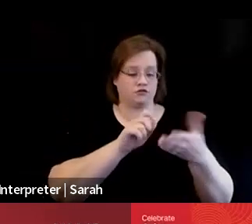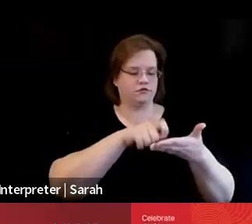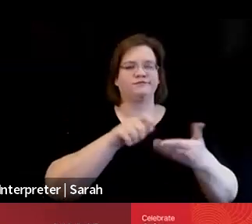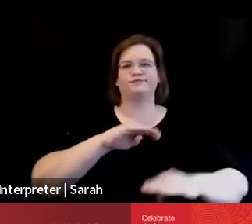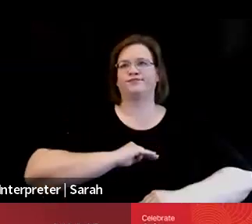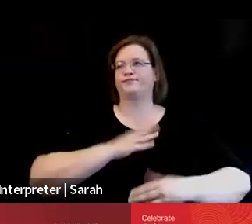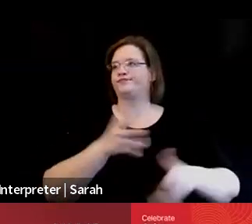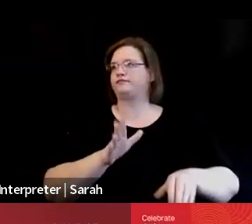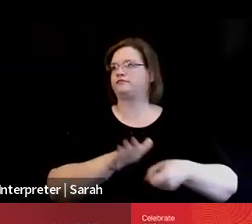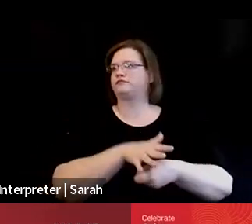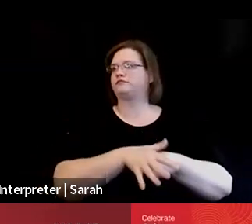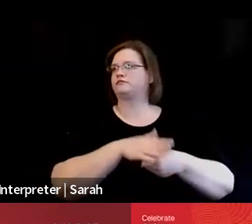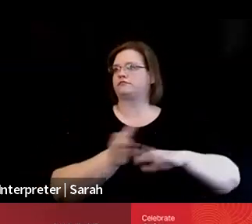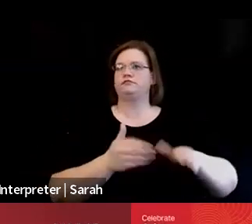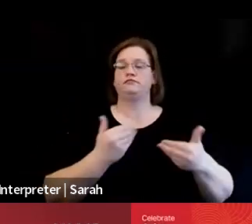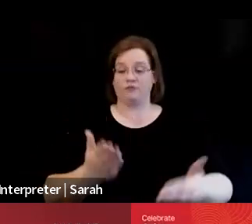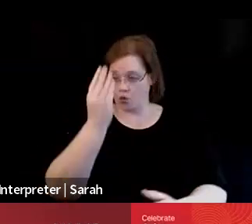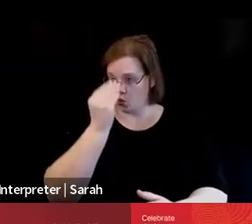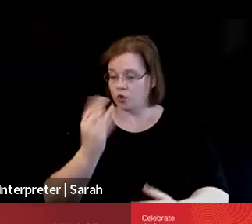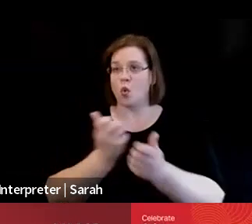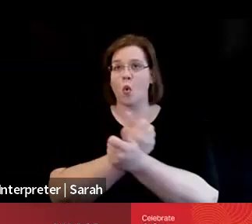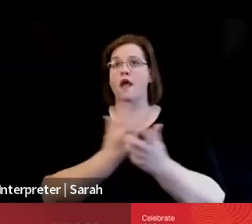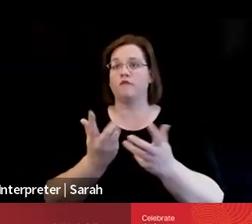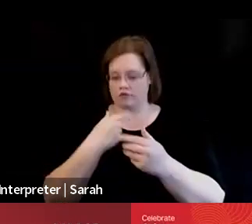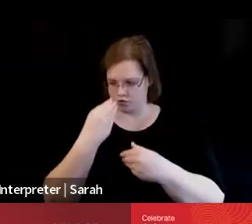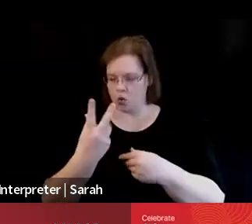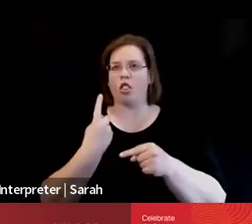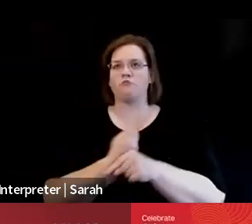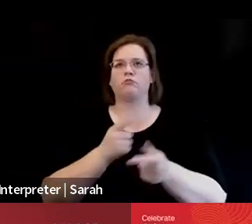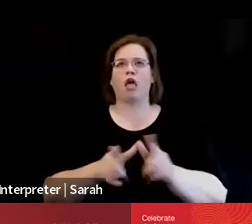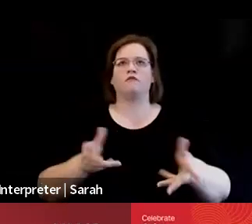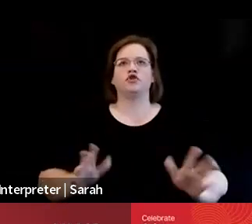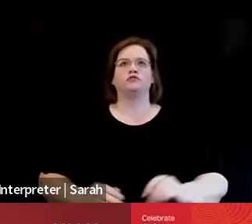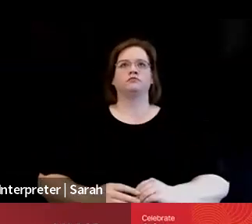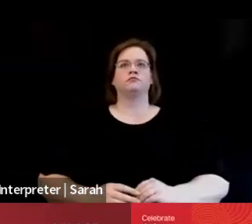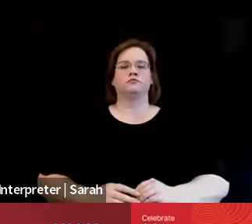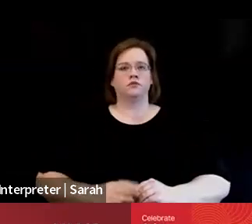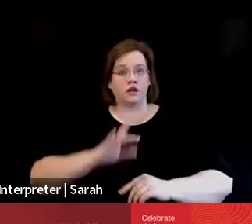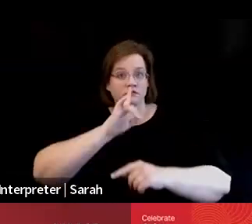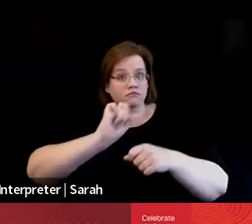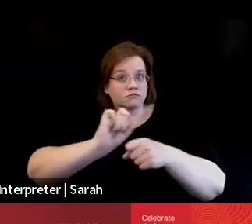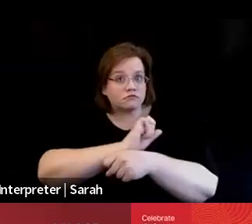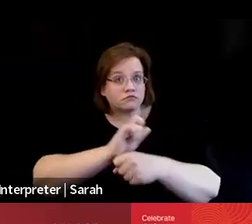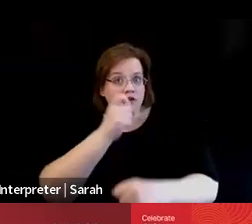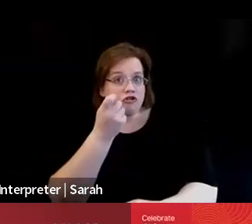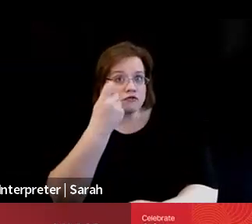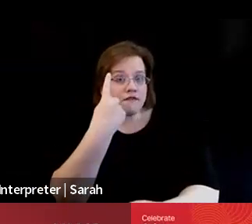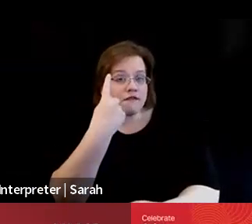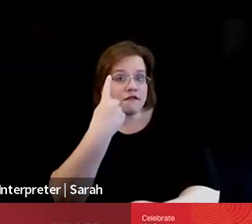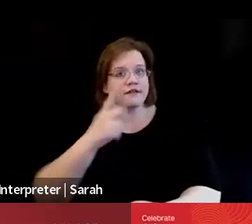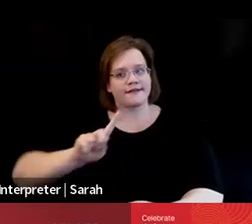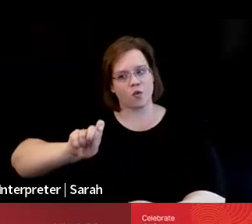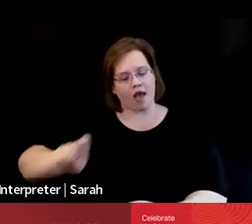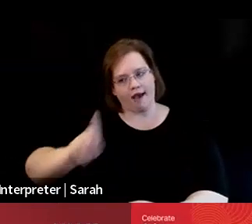told them everything and we told it all in plain language, so we should be good. The only way to truly know if they understood is to